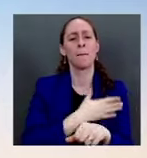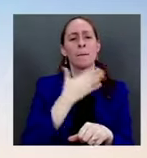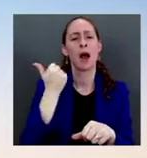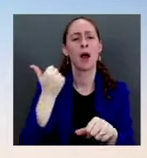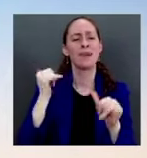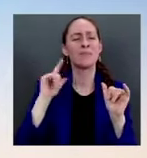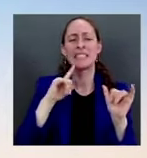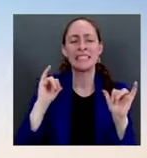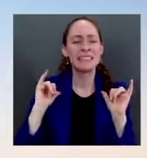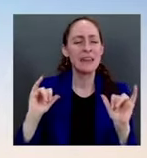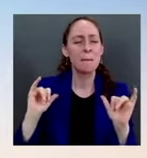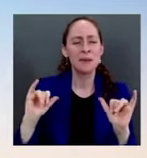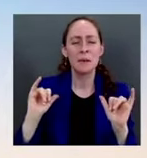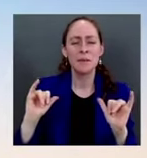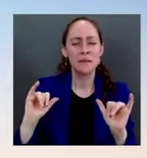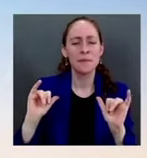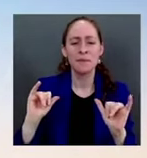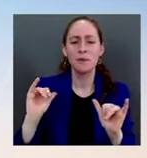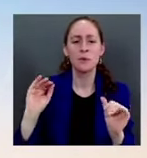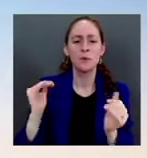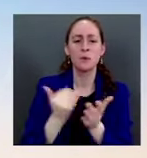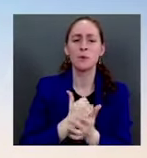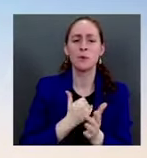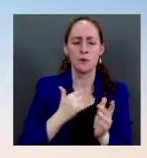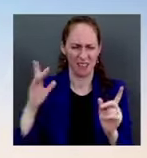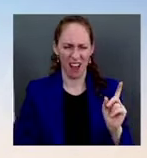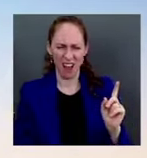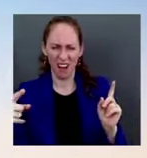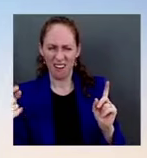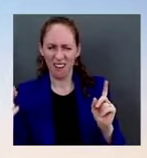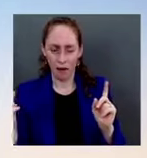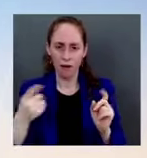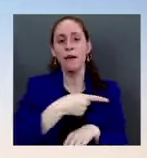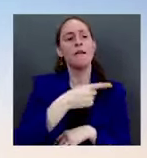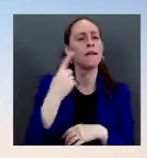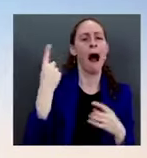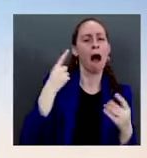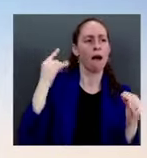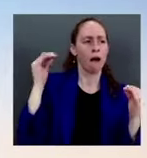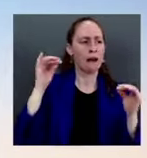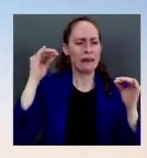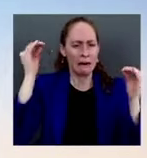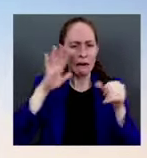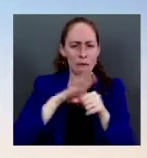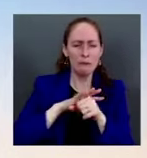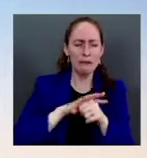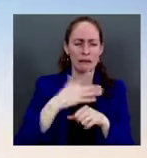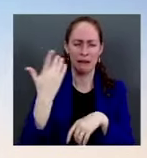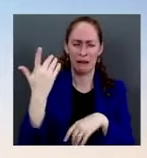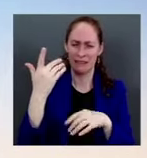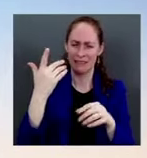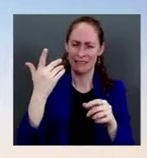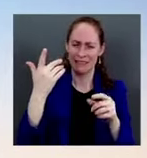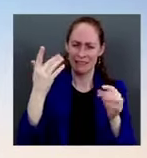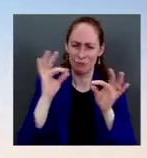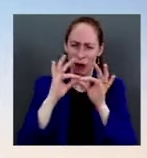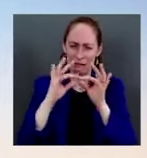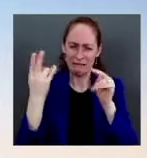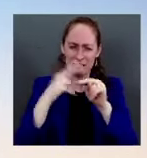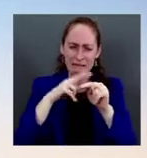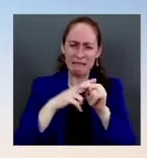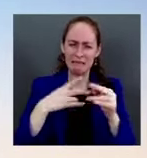concerns, some things being permanent, some things not, some things being 1 year, 2 year, varyings on that. He said he's been consistent on that. I'm just quoting him. Sure. Does the